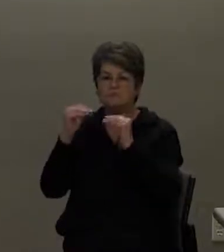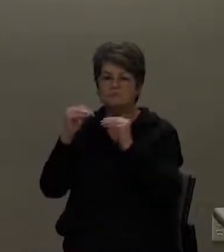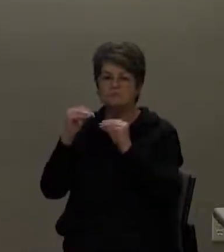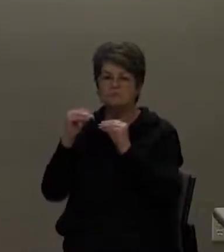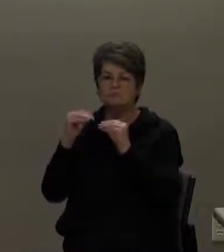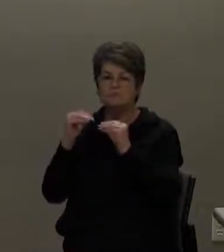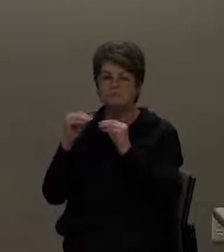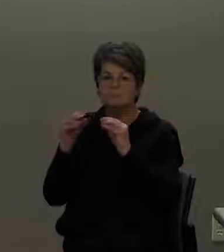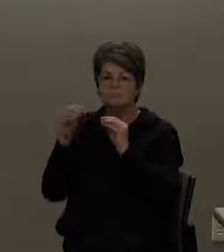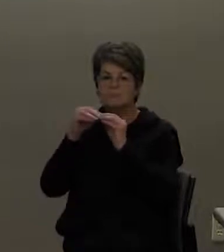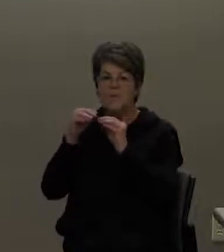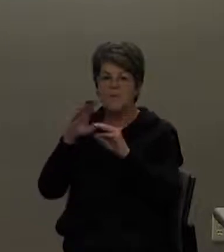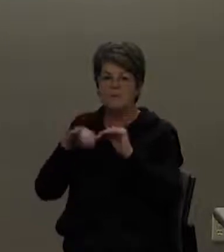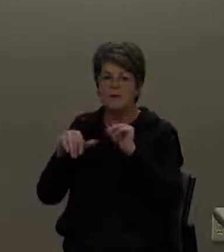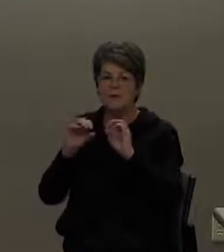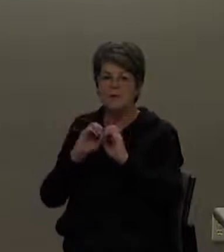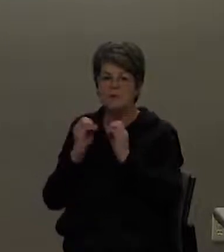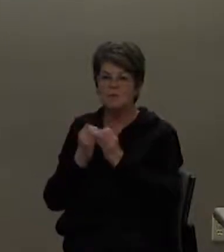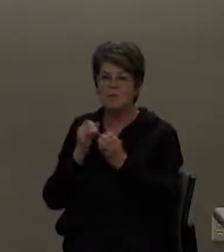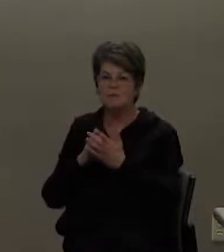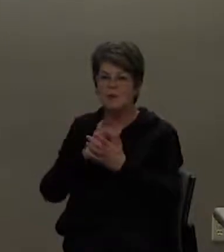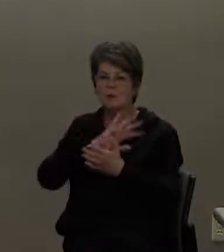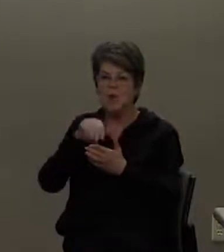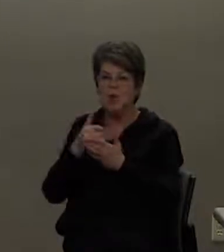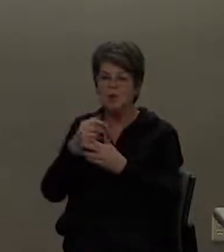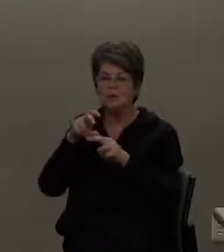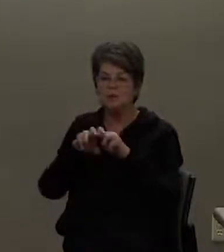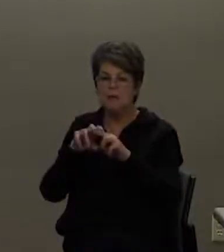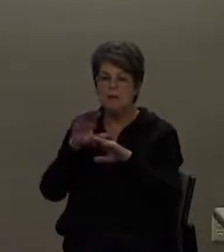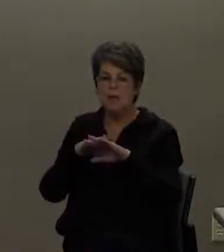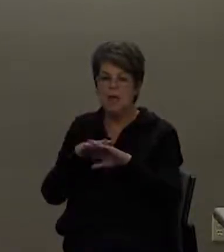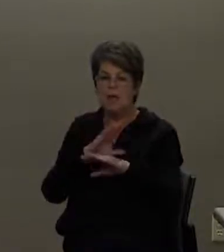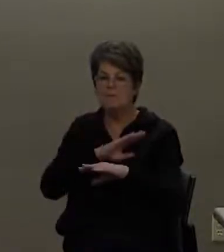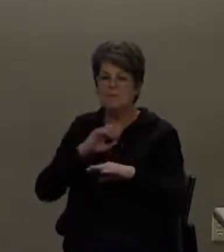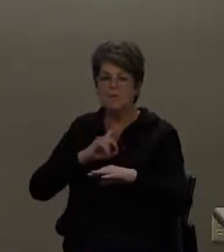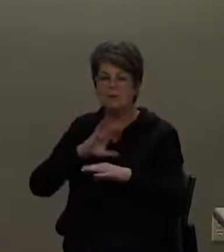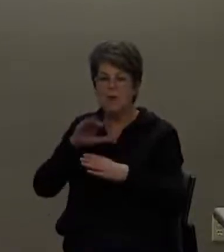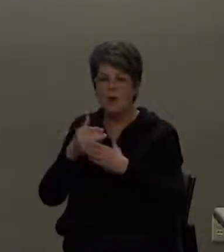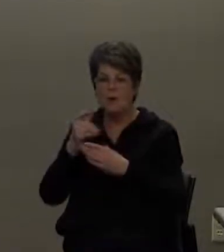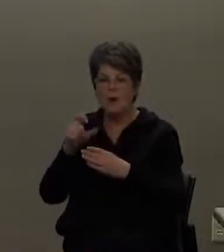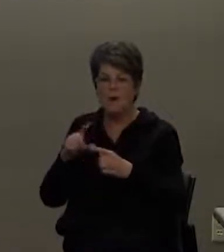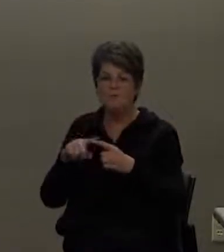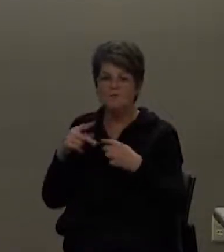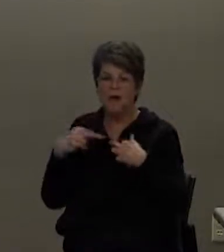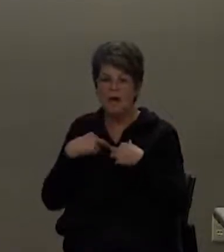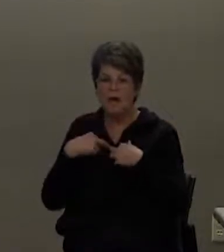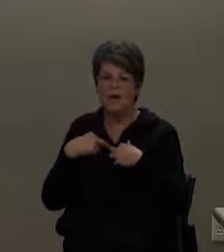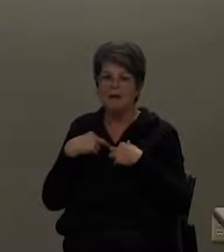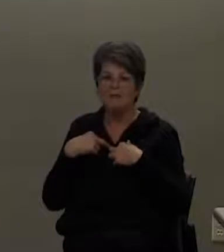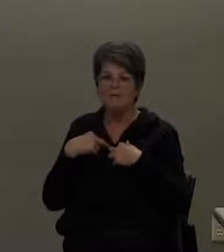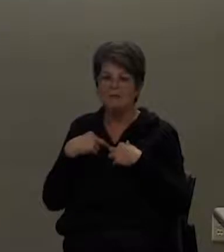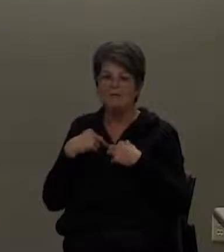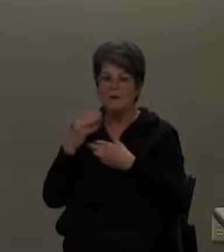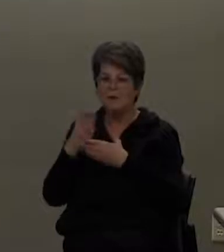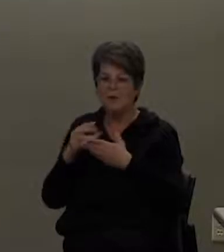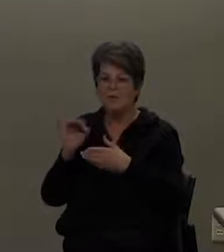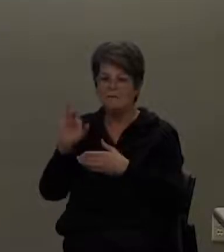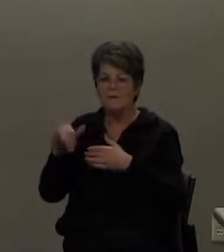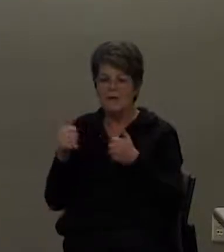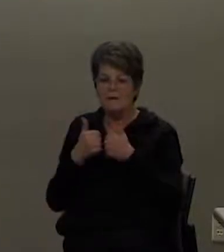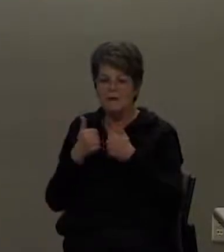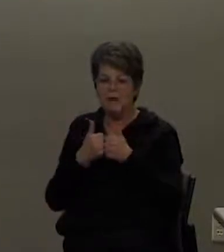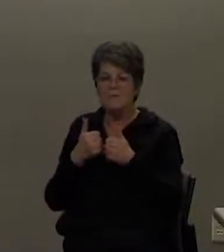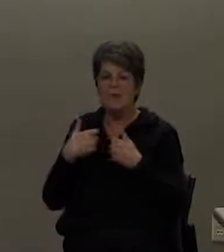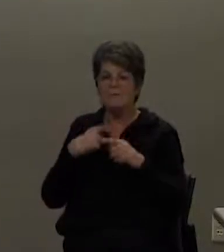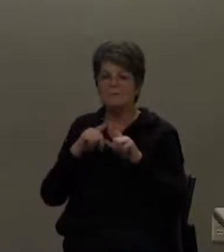it beyond just having an organization that we all sit on boards and have fun, is we all have to have our skin in that game. And there are